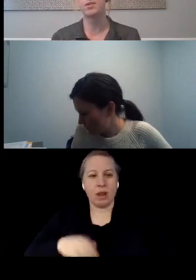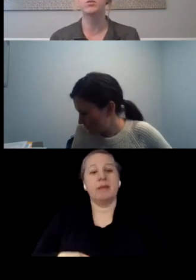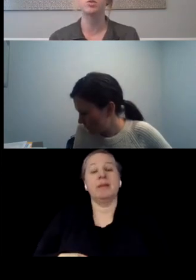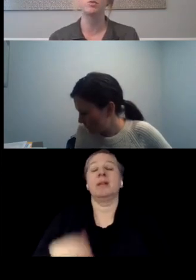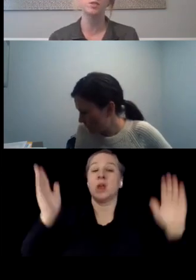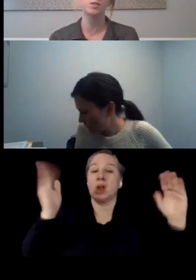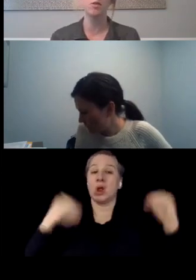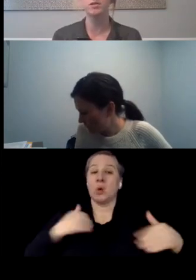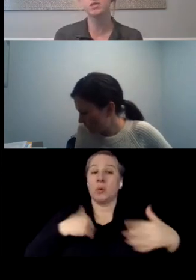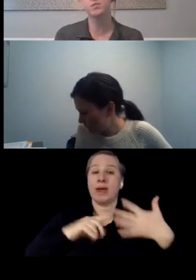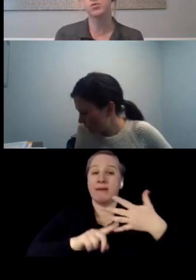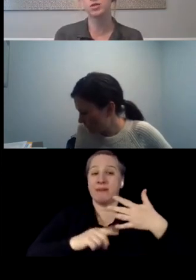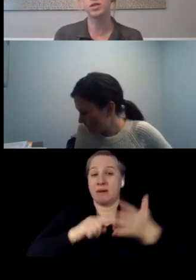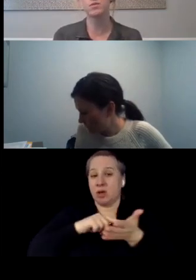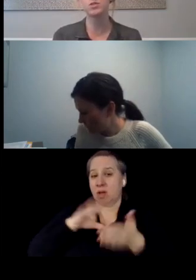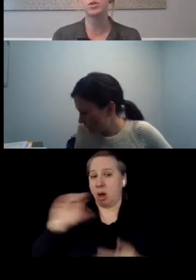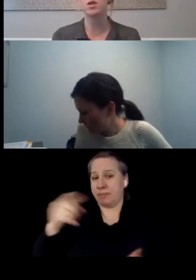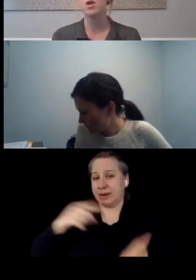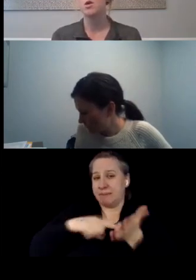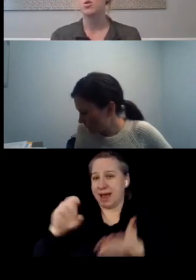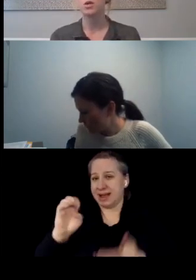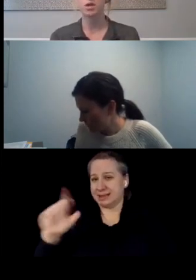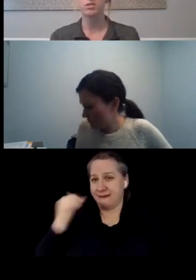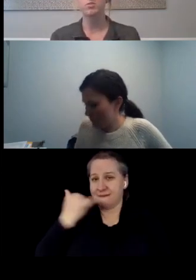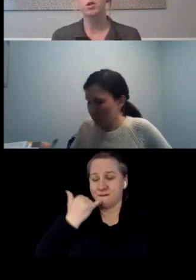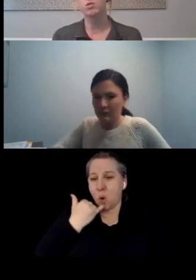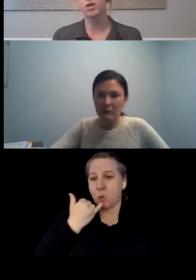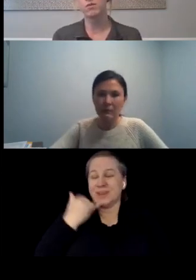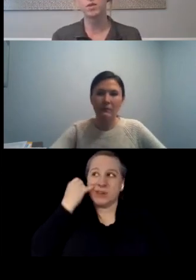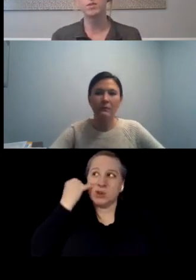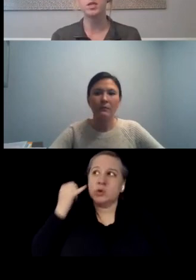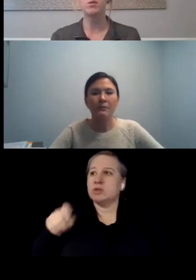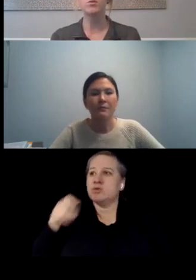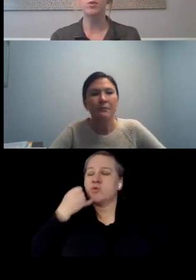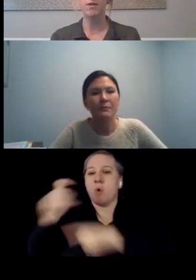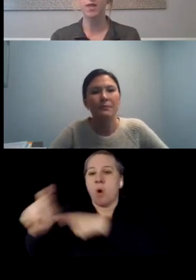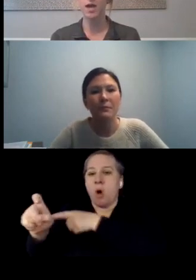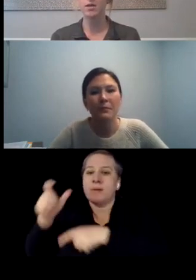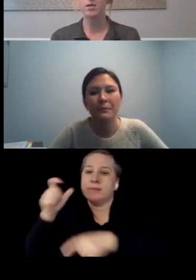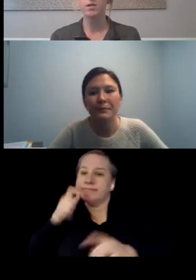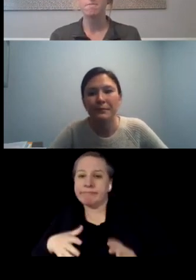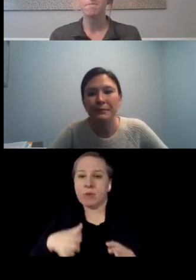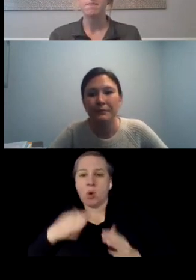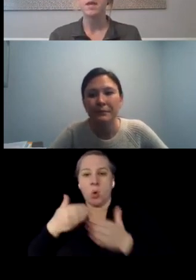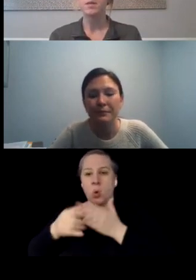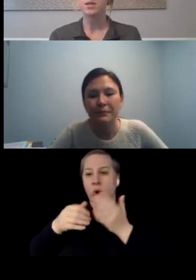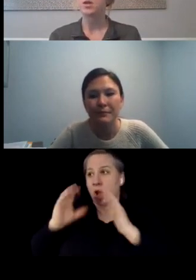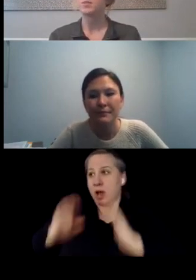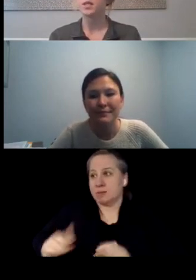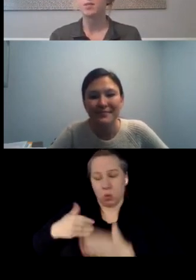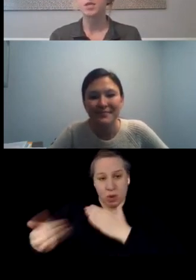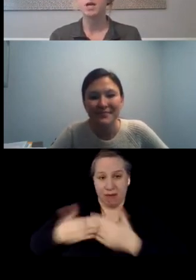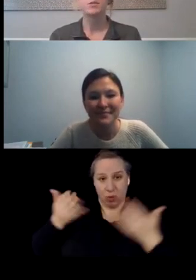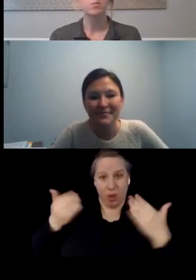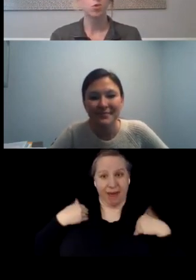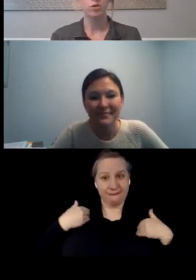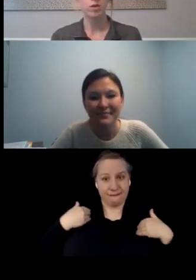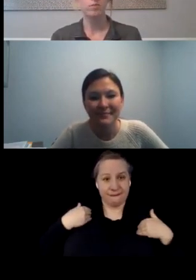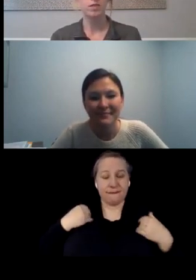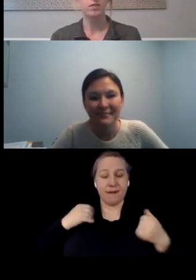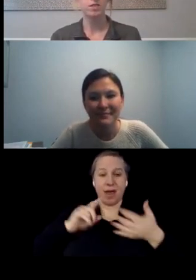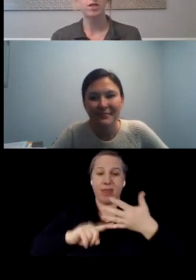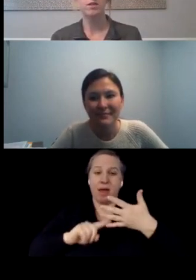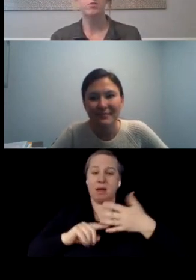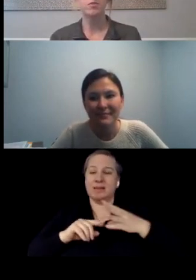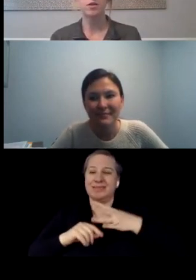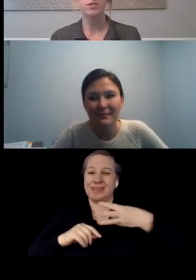something happens or you need to call the dispatcher, like I mentioned, or a customer or whatever it may be, you do have that. And then company laptops, more are